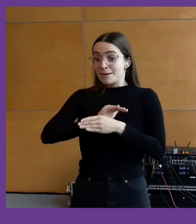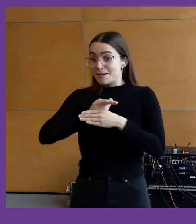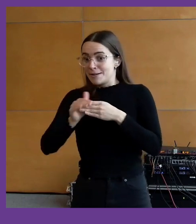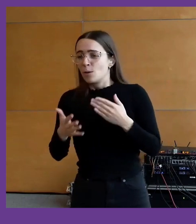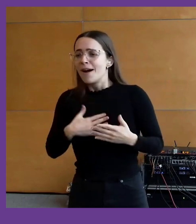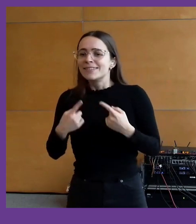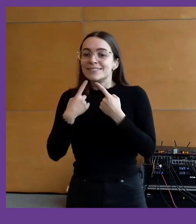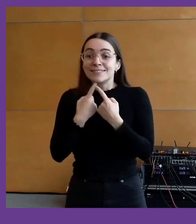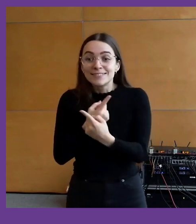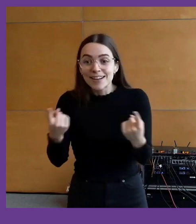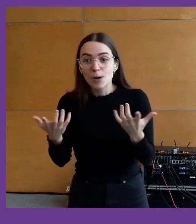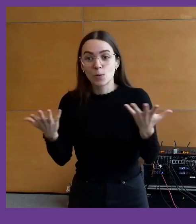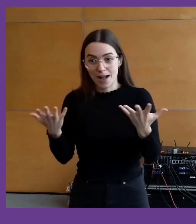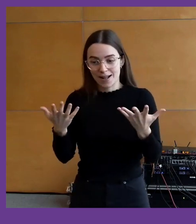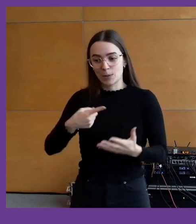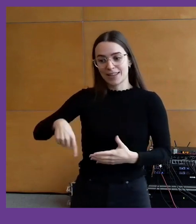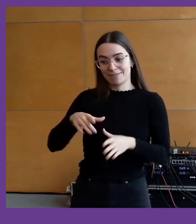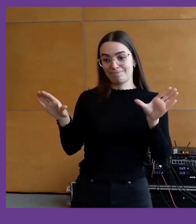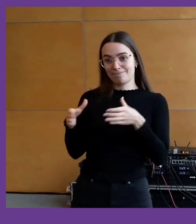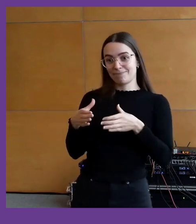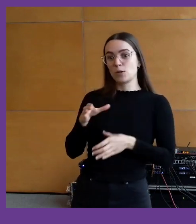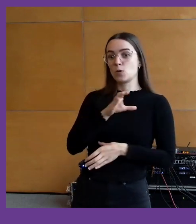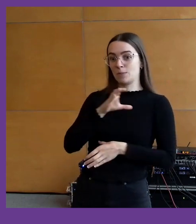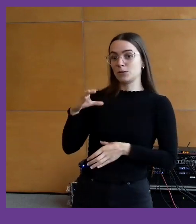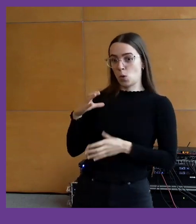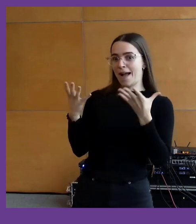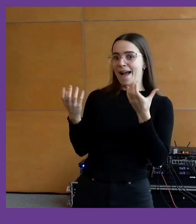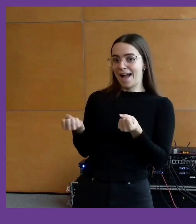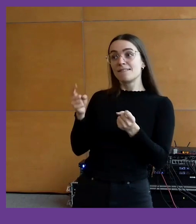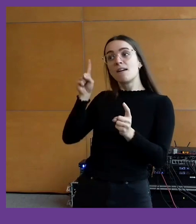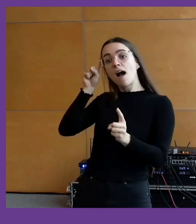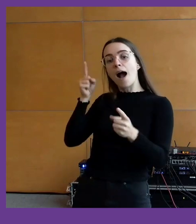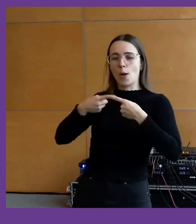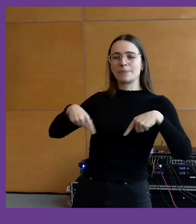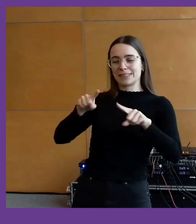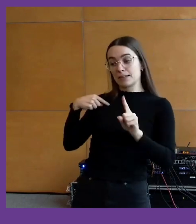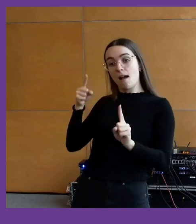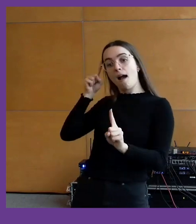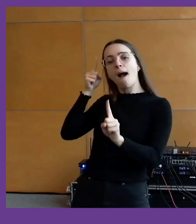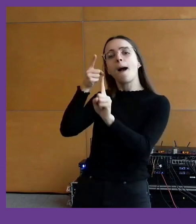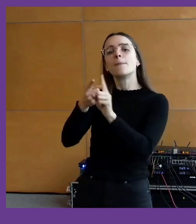in January, we started with a new European Commission, and our commissioner